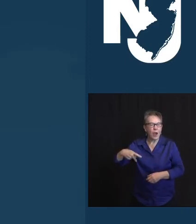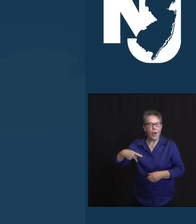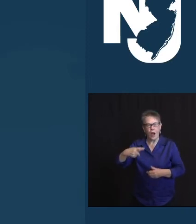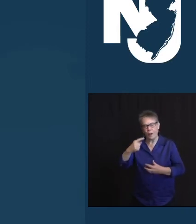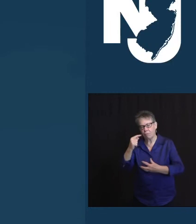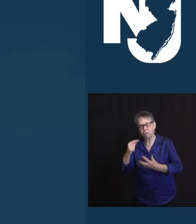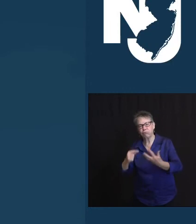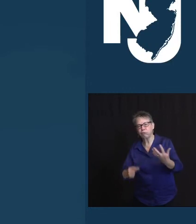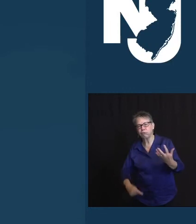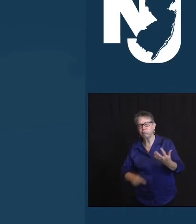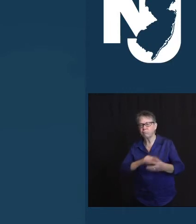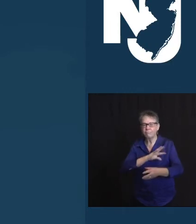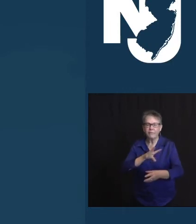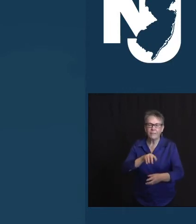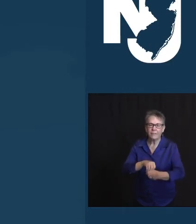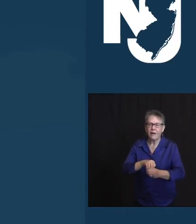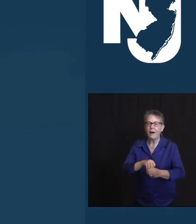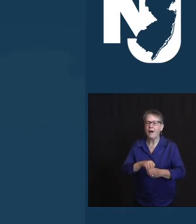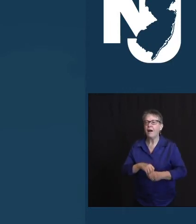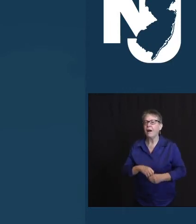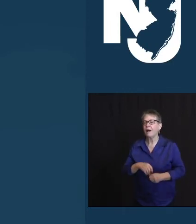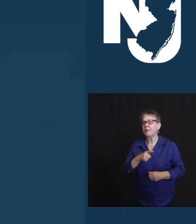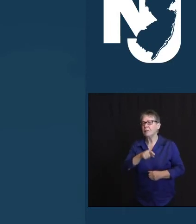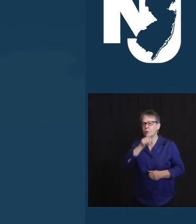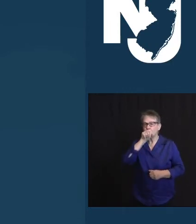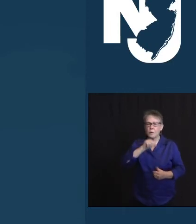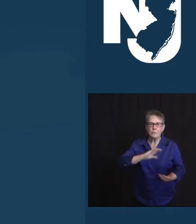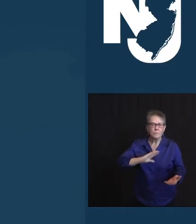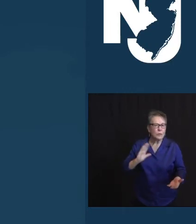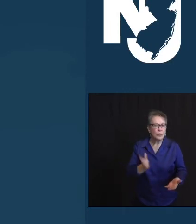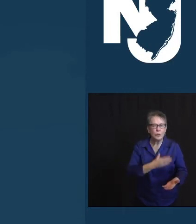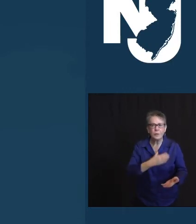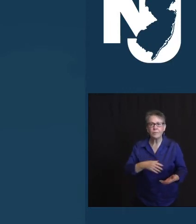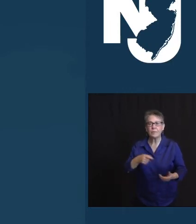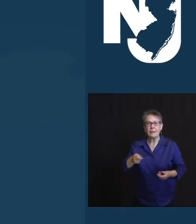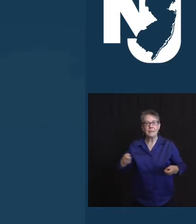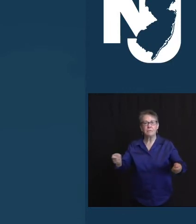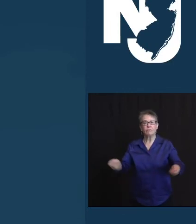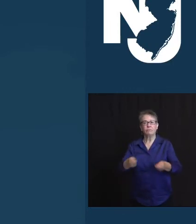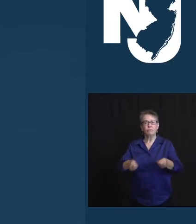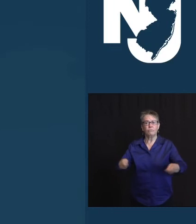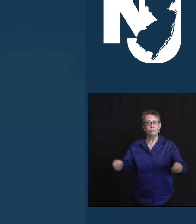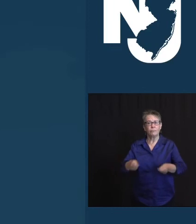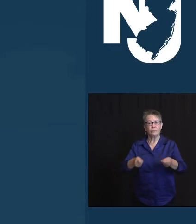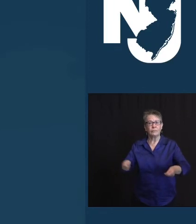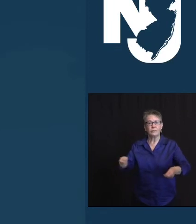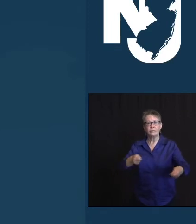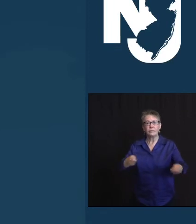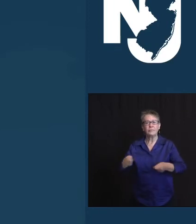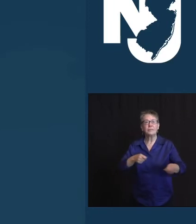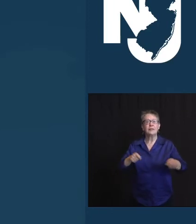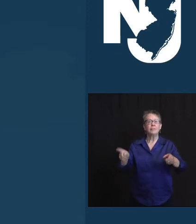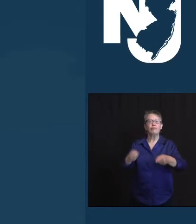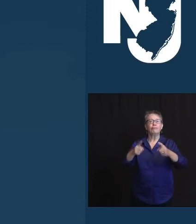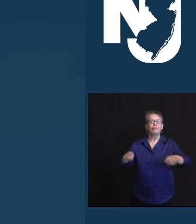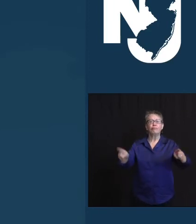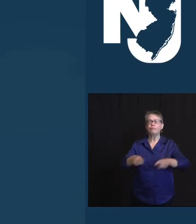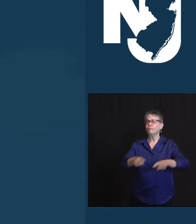as he directed the Keyport Senior Center Chorus and sang in the Tower Hill Church Choir in Red